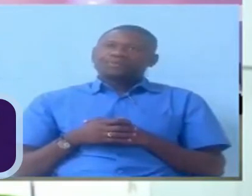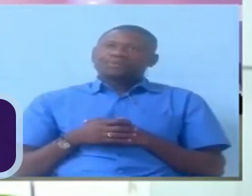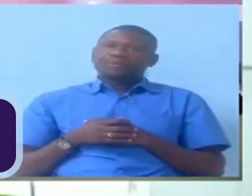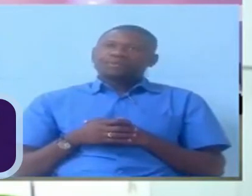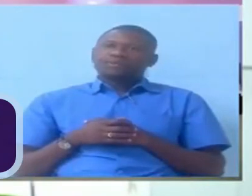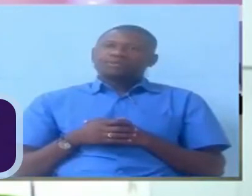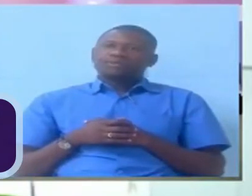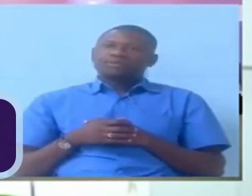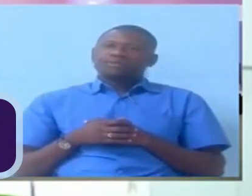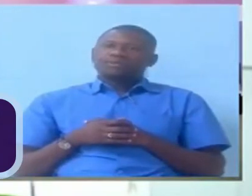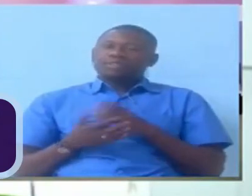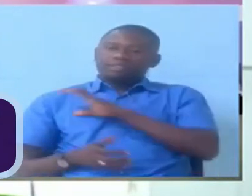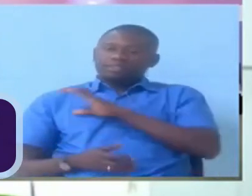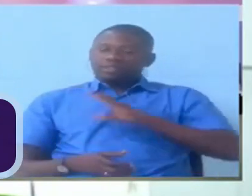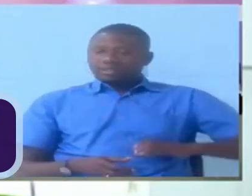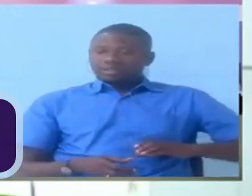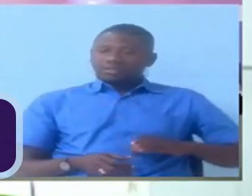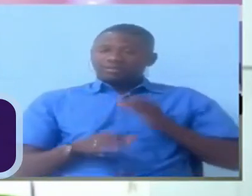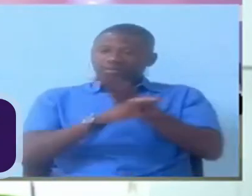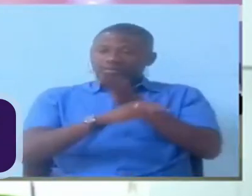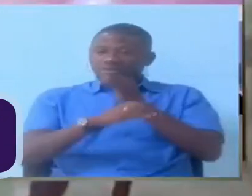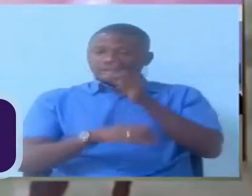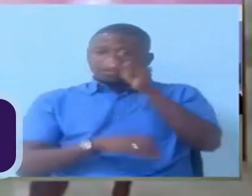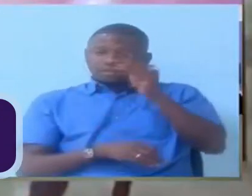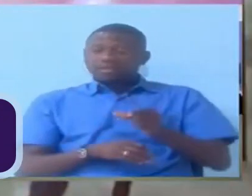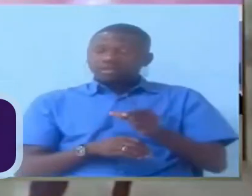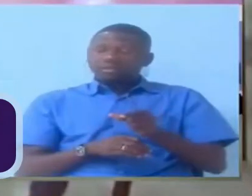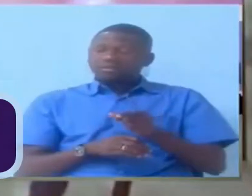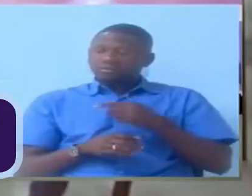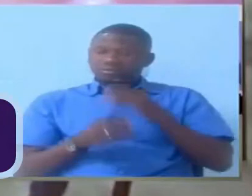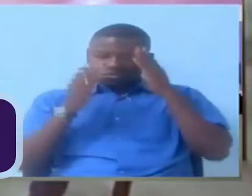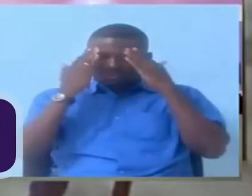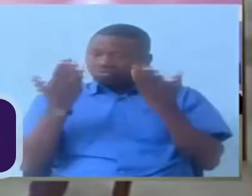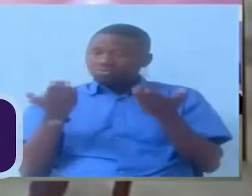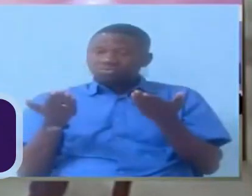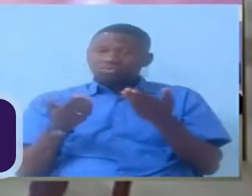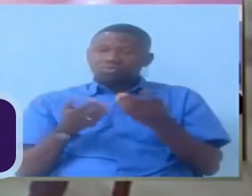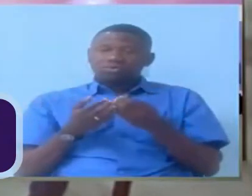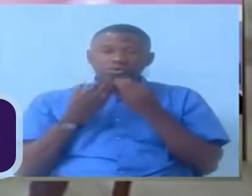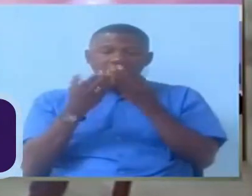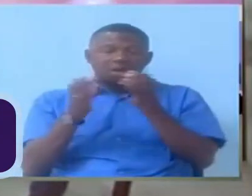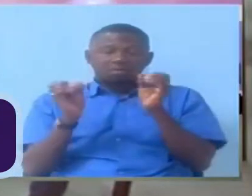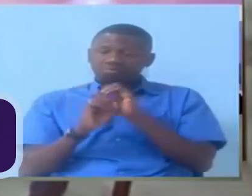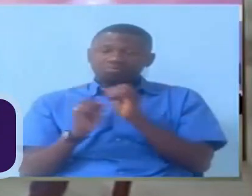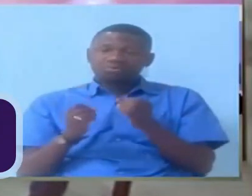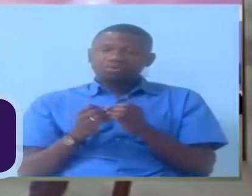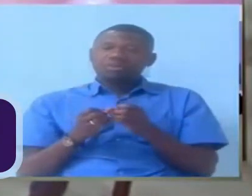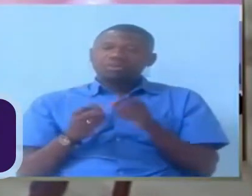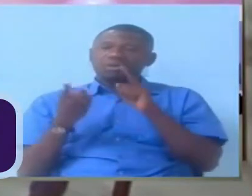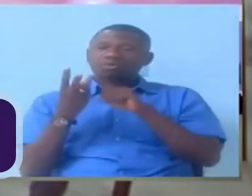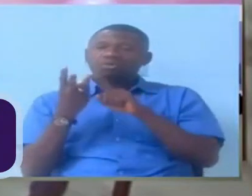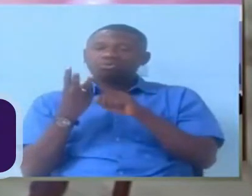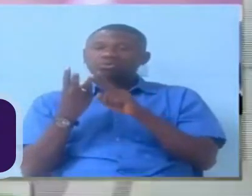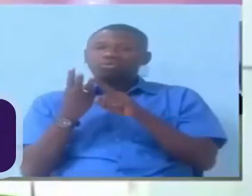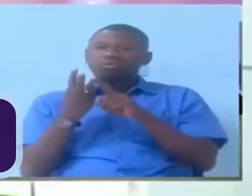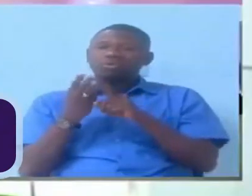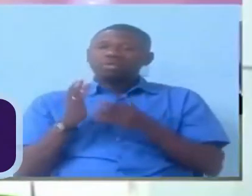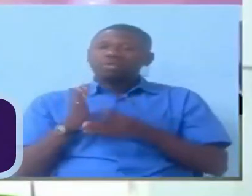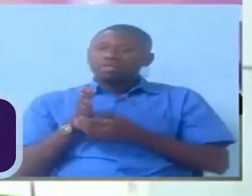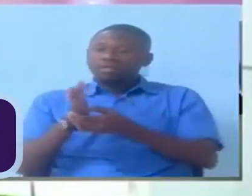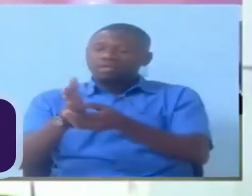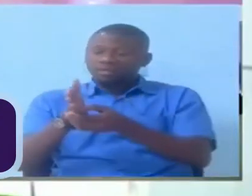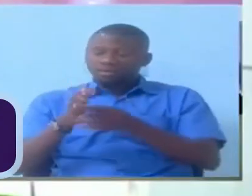before you can reach particular levels. Di nyanta ko woyirika nyam wala nyinte ko hol nyanta fula nyin londi kari nyanta ko wala soto